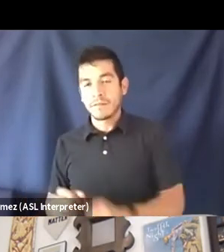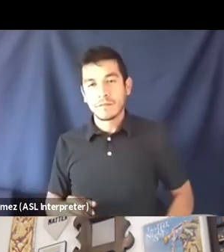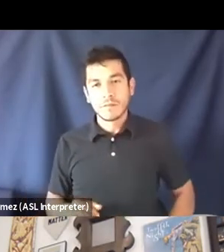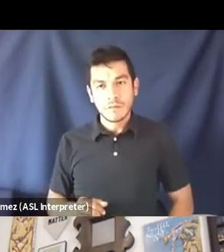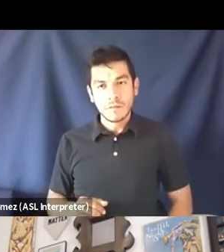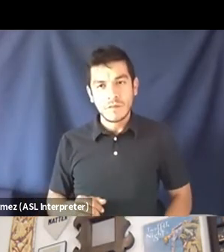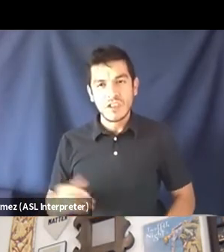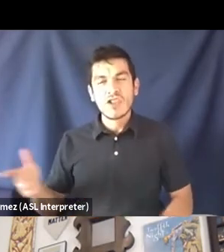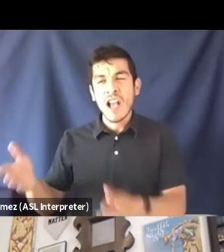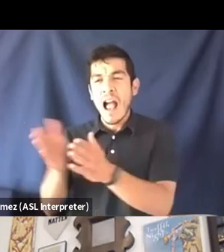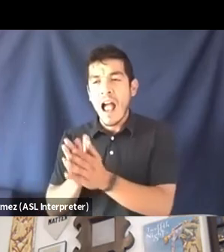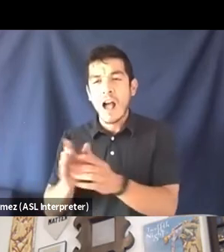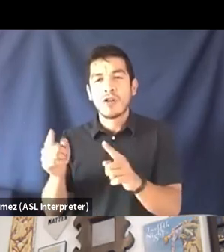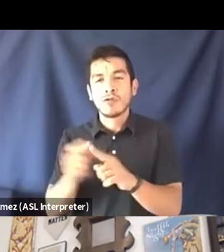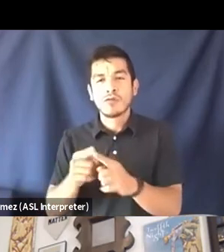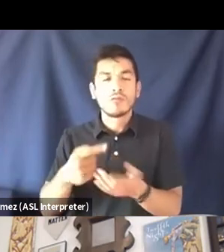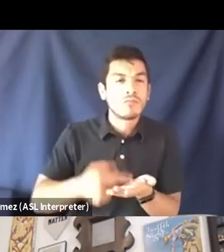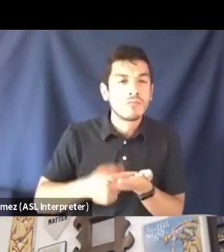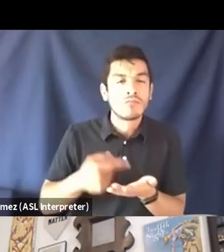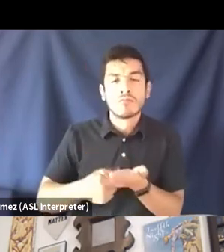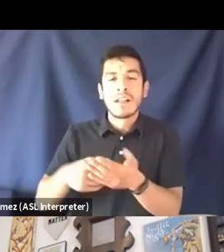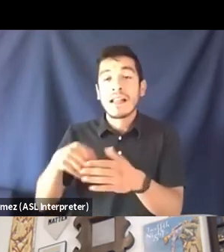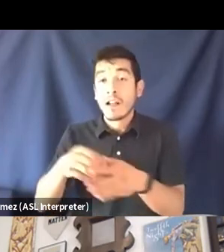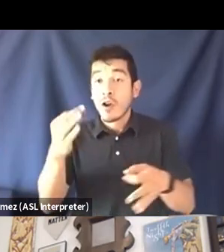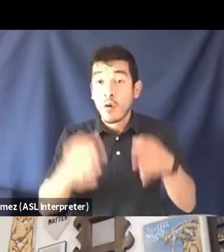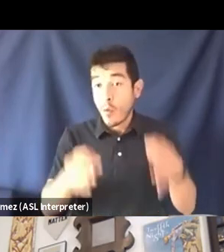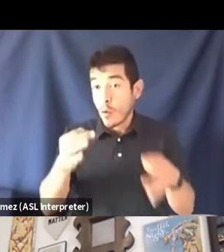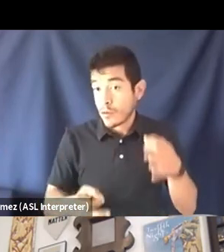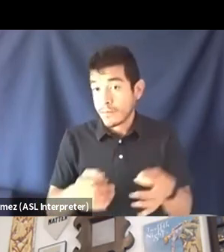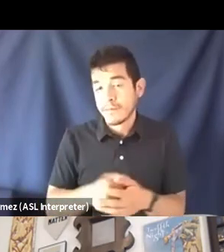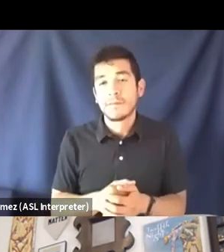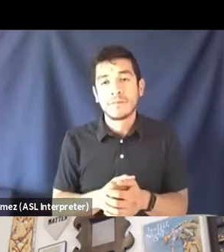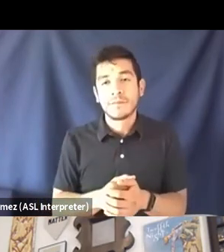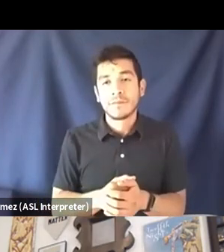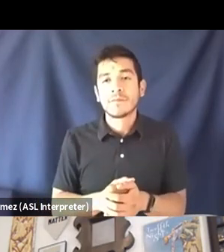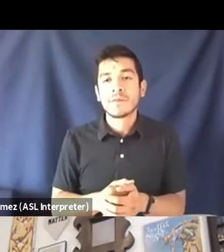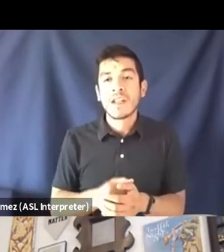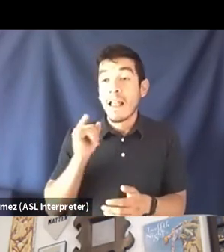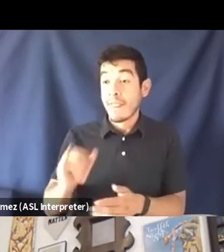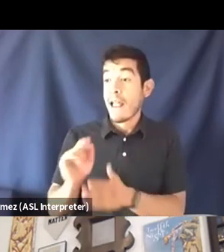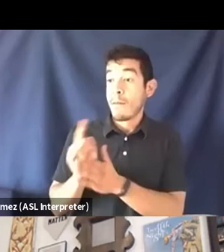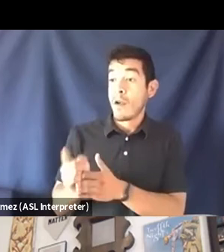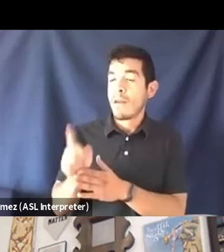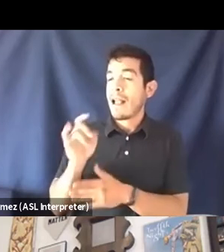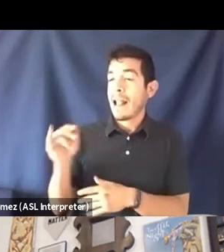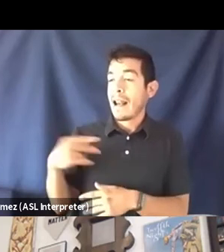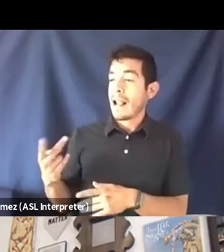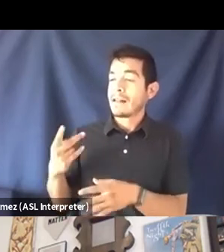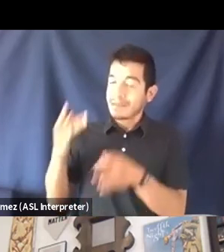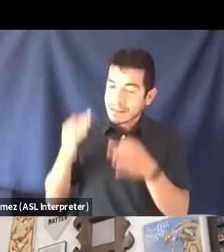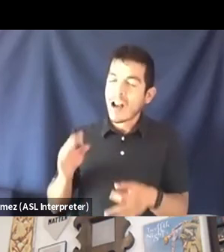asked to testify on behalf of so many other people who couldn't. And that was also the moment that Kelli and I decided that we would start